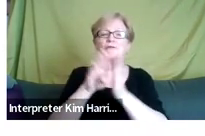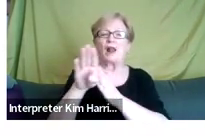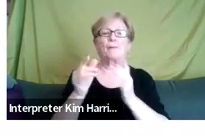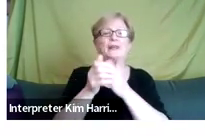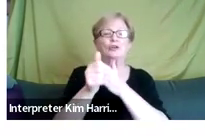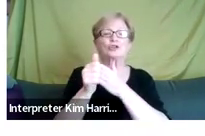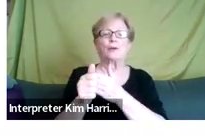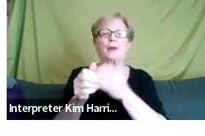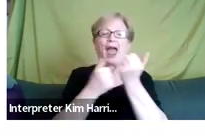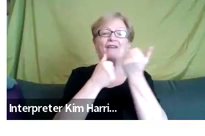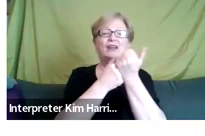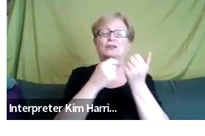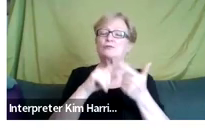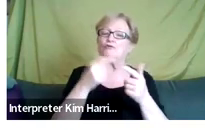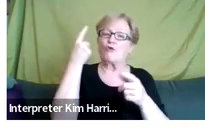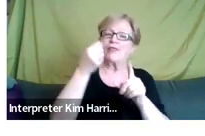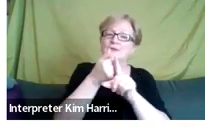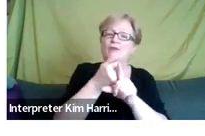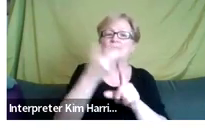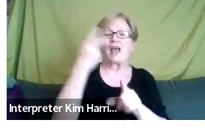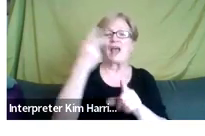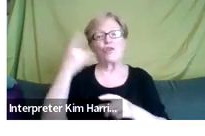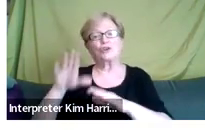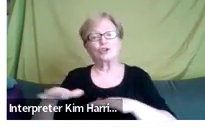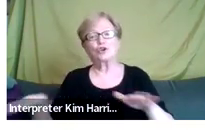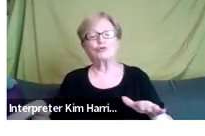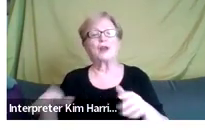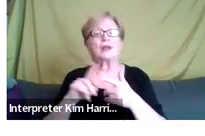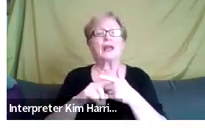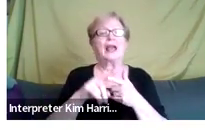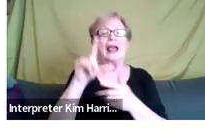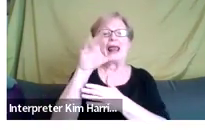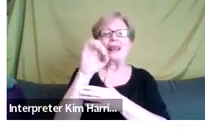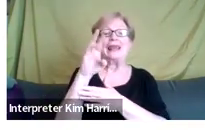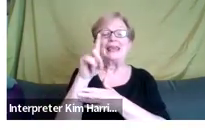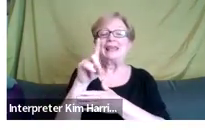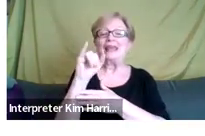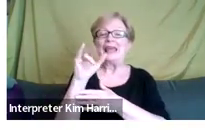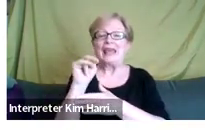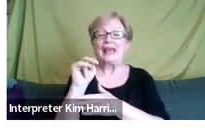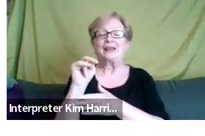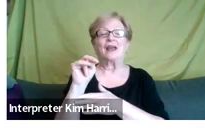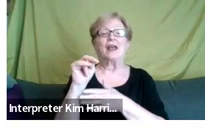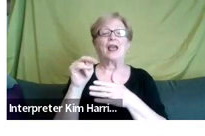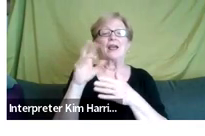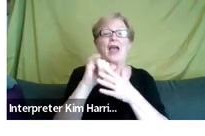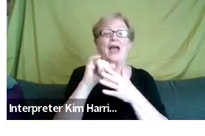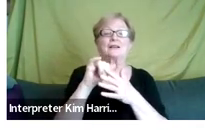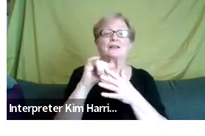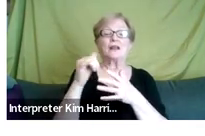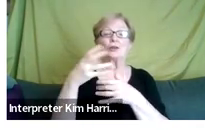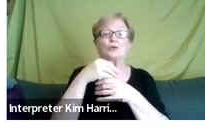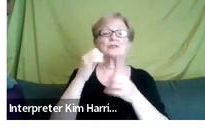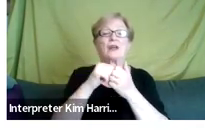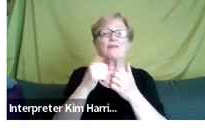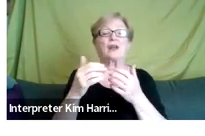to be an advocate for themselves and their children. LEAD-IN, which is the Leadership Engagement and Advocacy Development